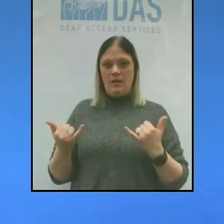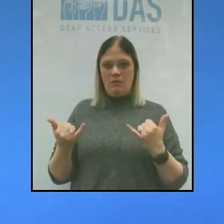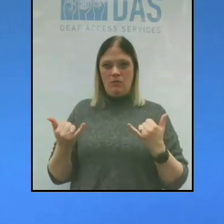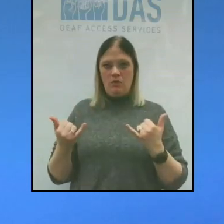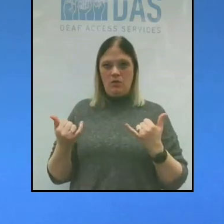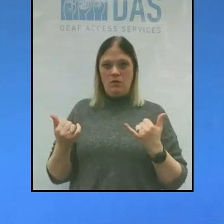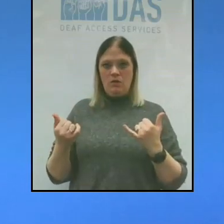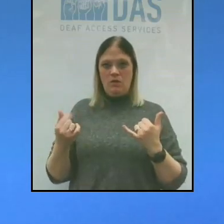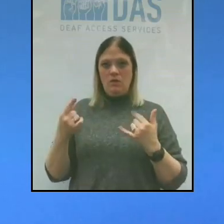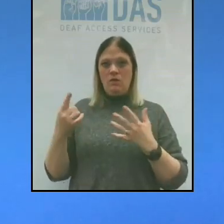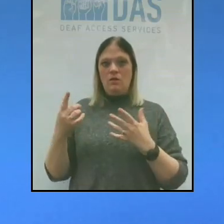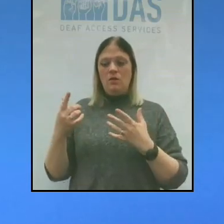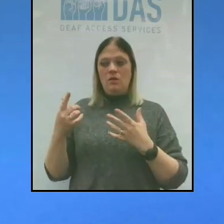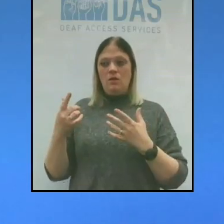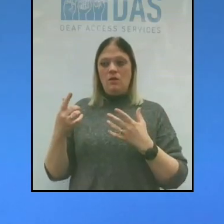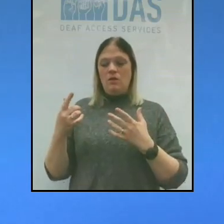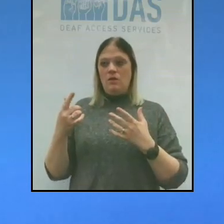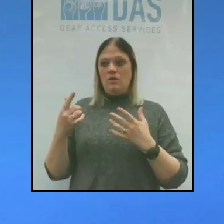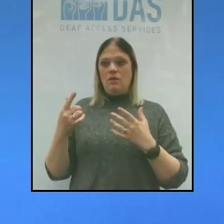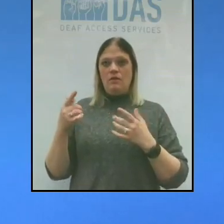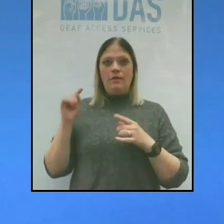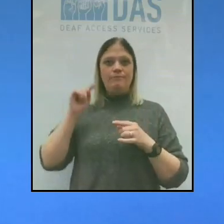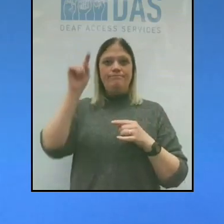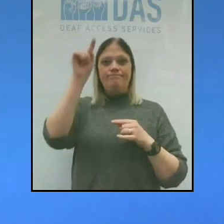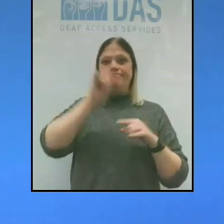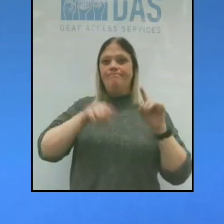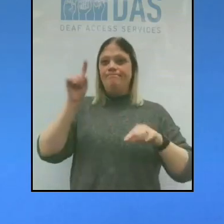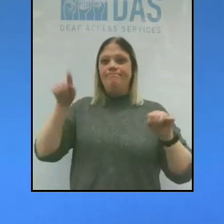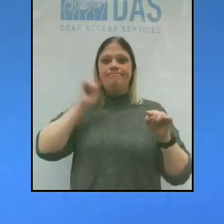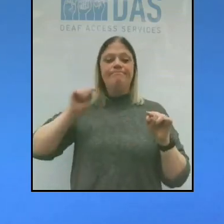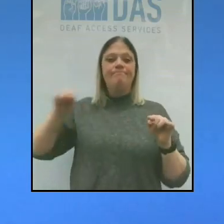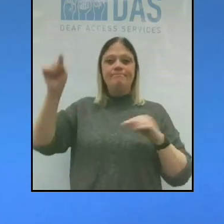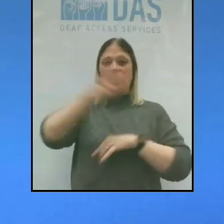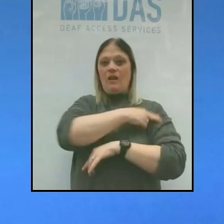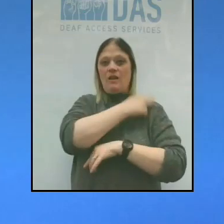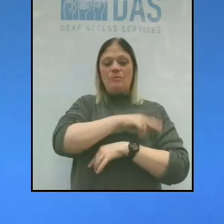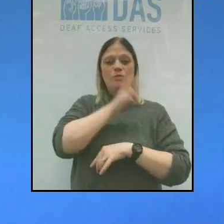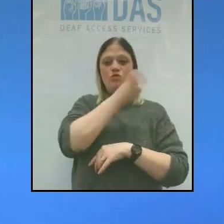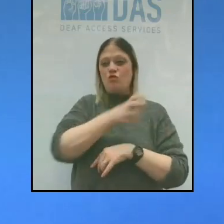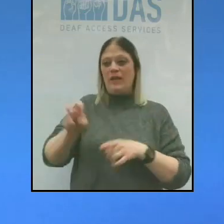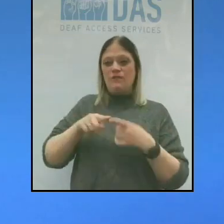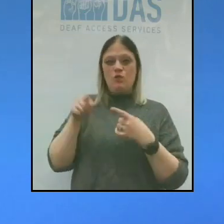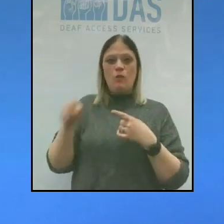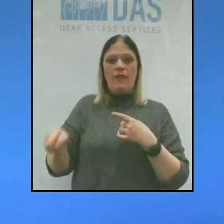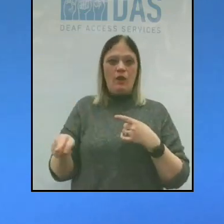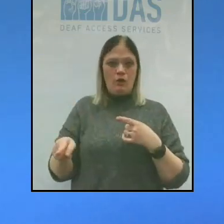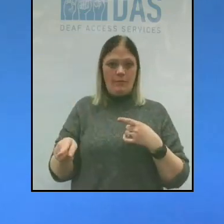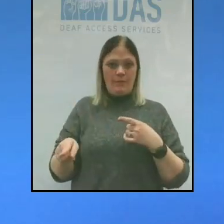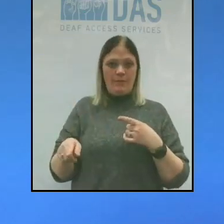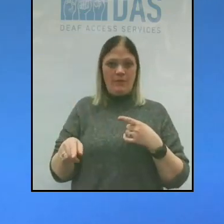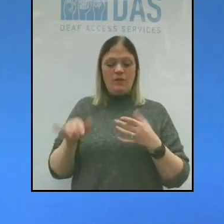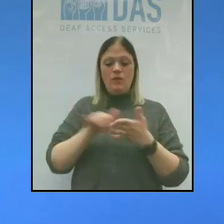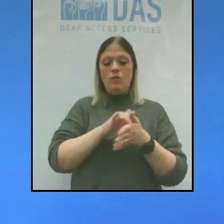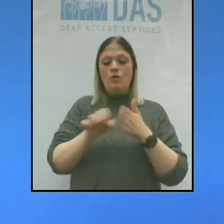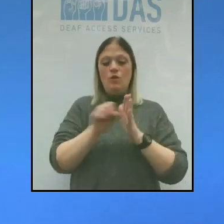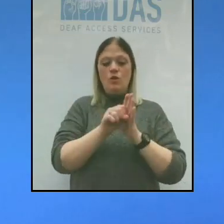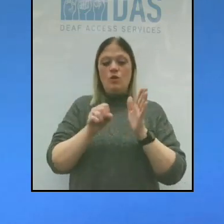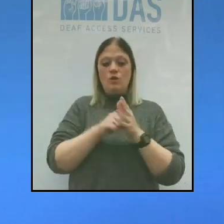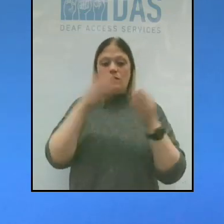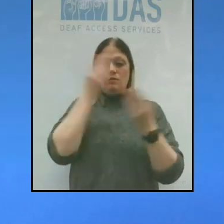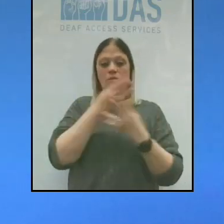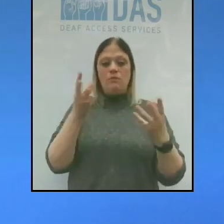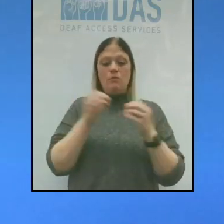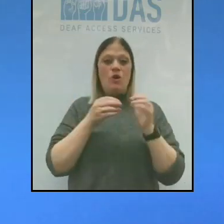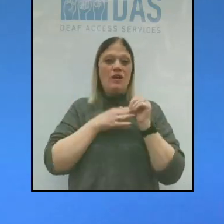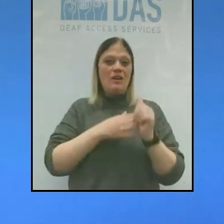receiving cases from across the various hospital units. The New York State put out further guidance with regards